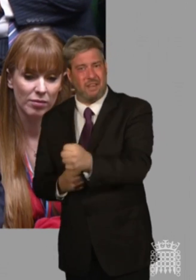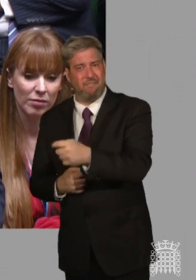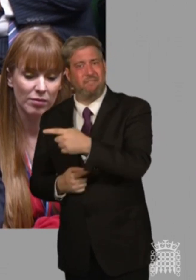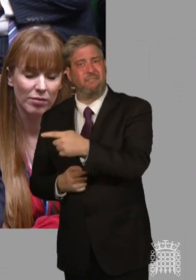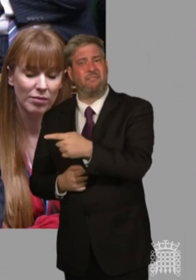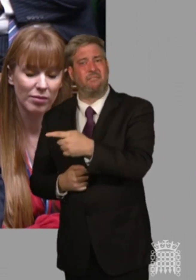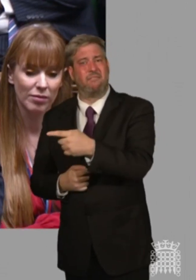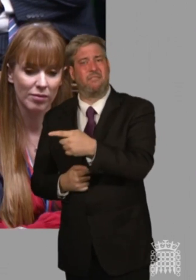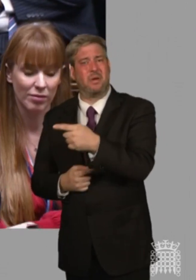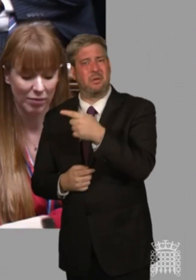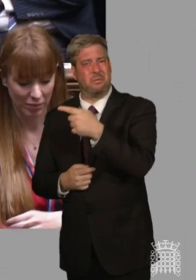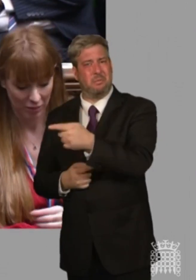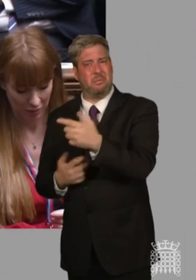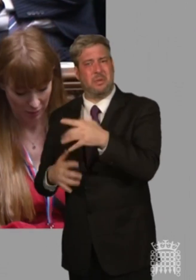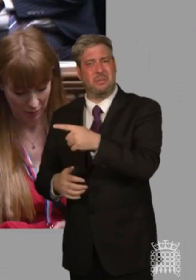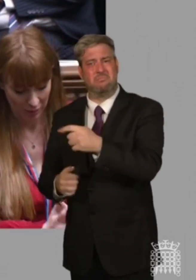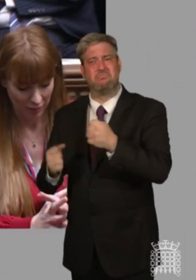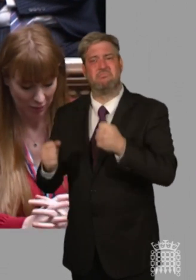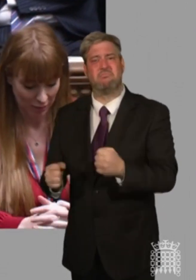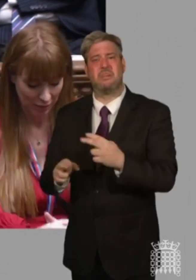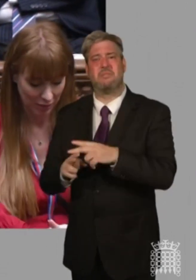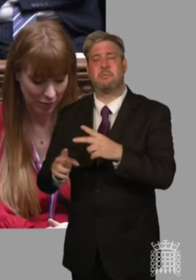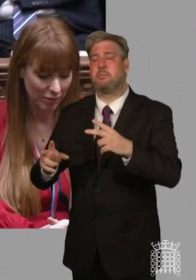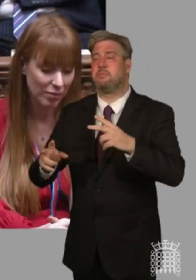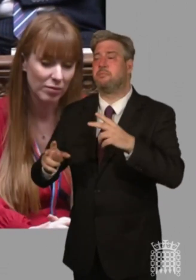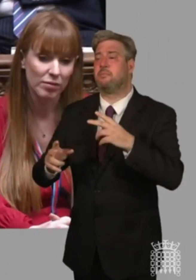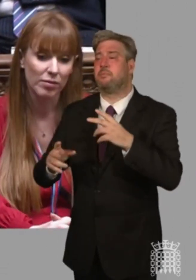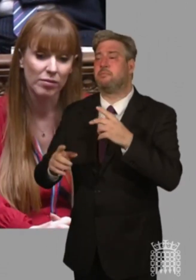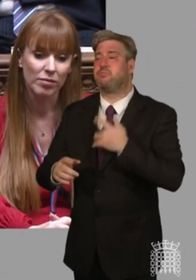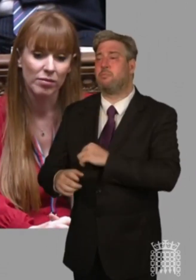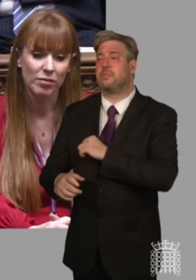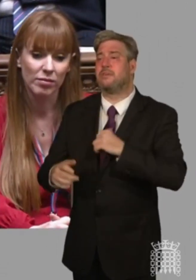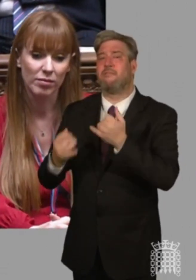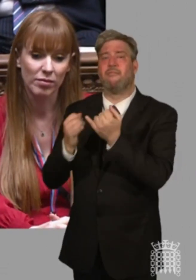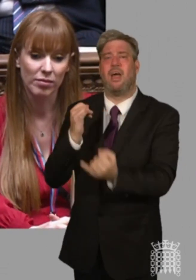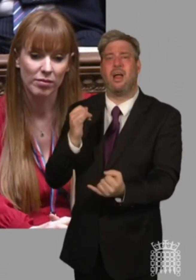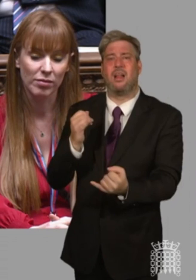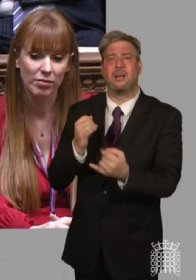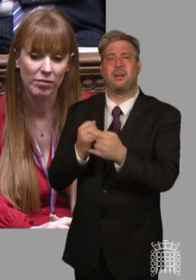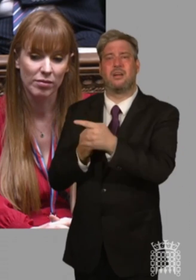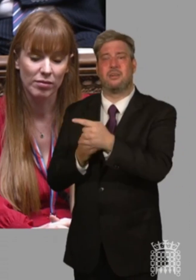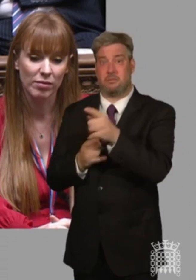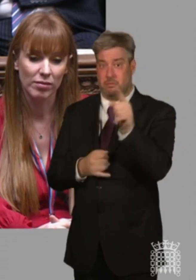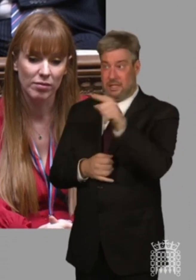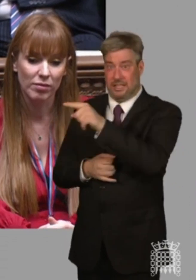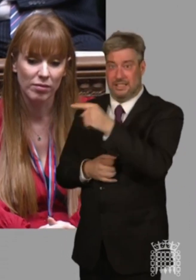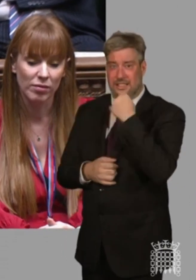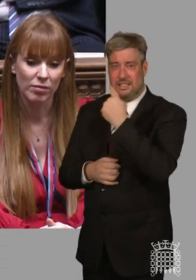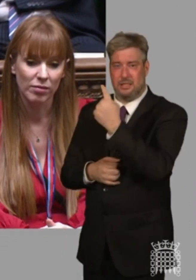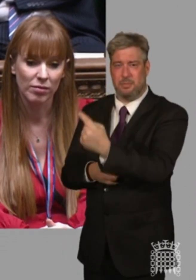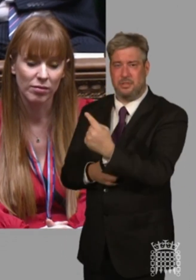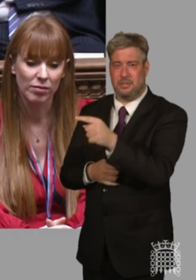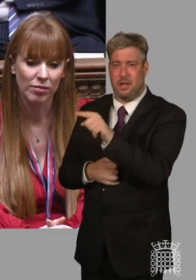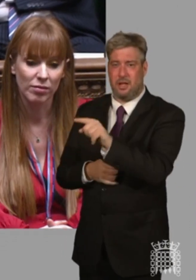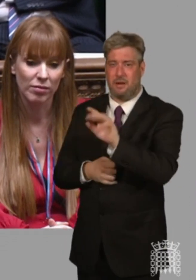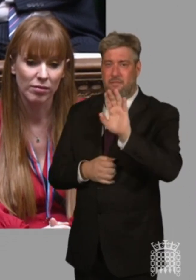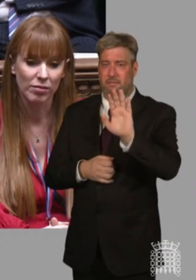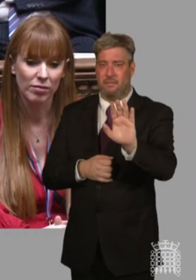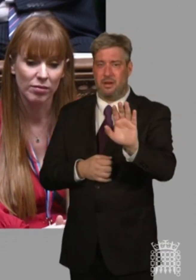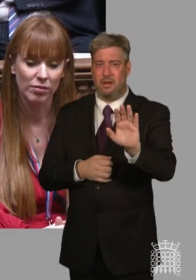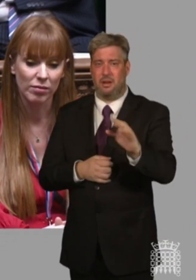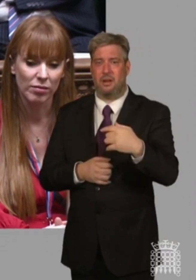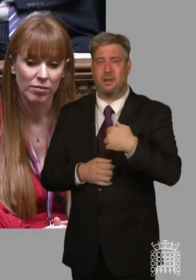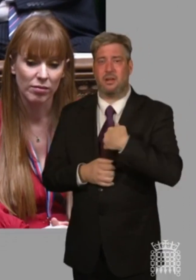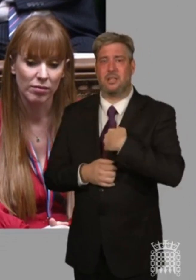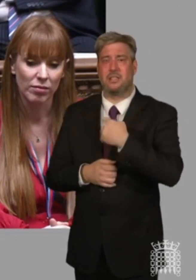own officials that he's the blocker to any deal to end the doctor strikes. Yep. And he's always, every time he's asked, he blames everyone else.